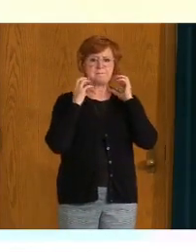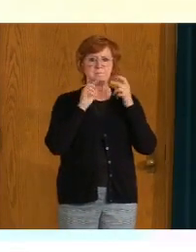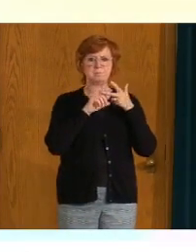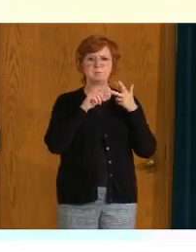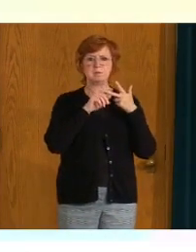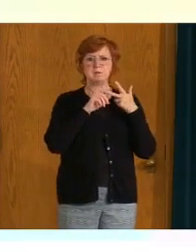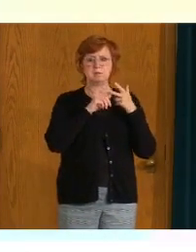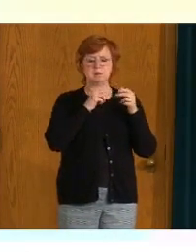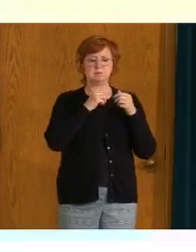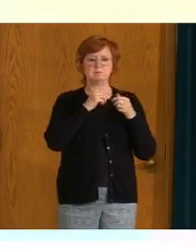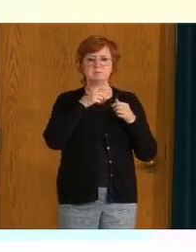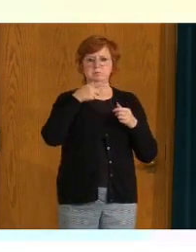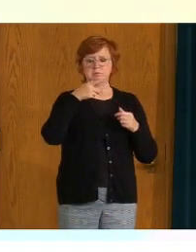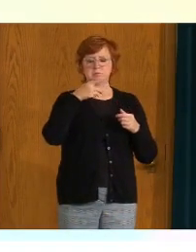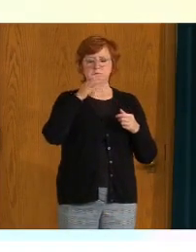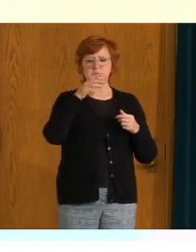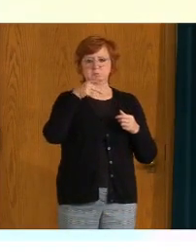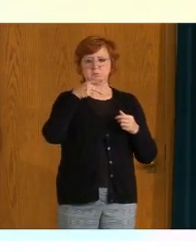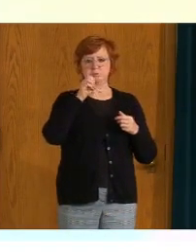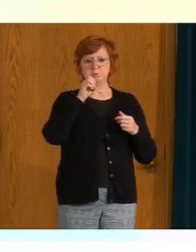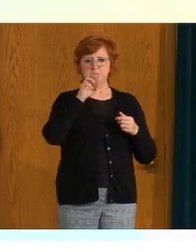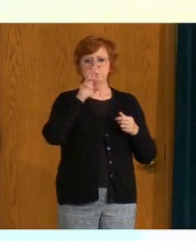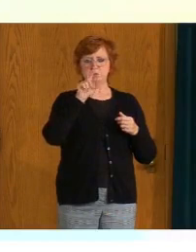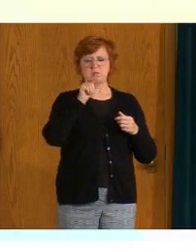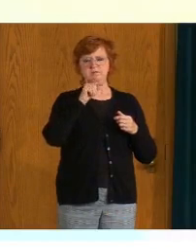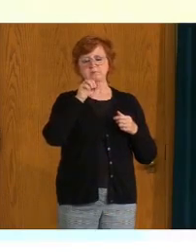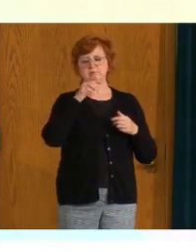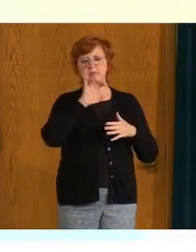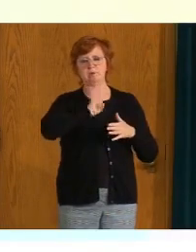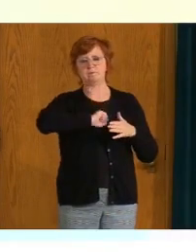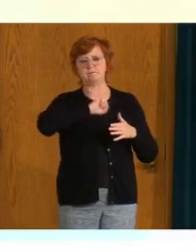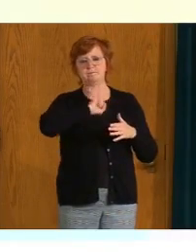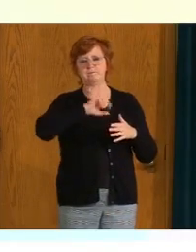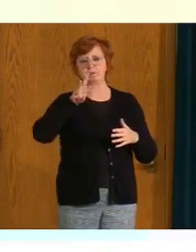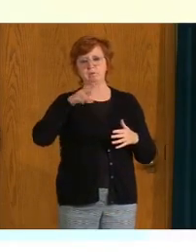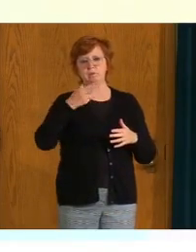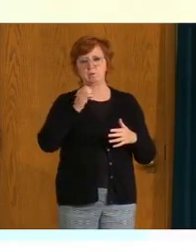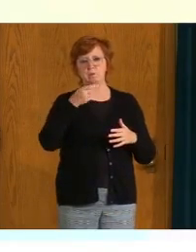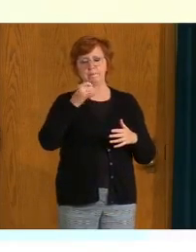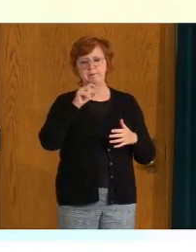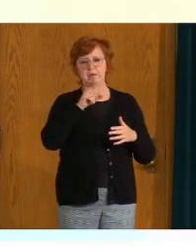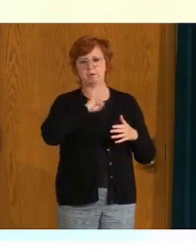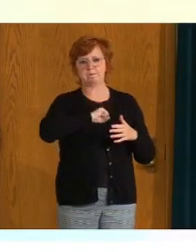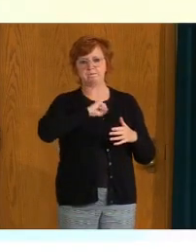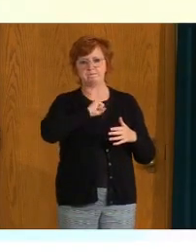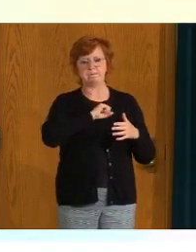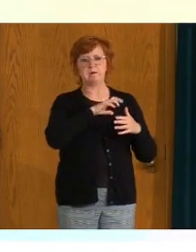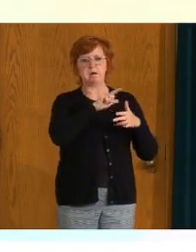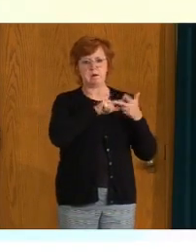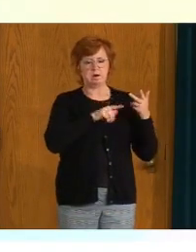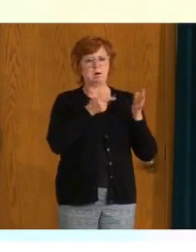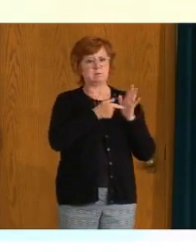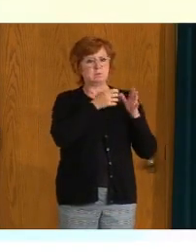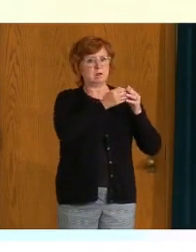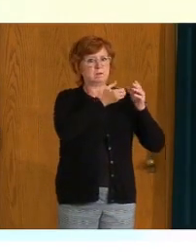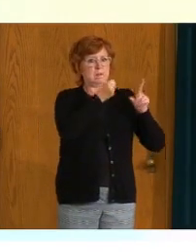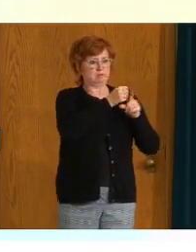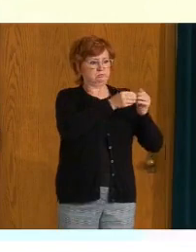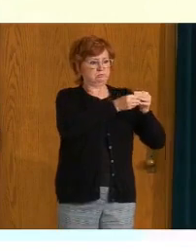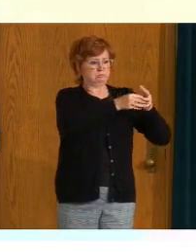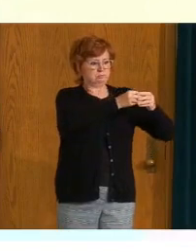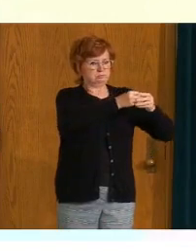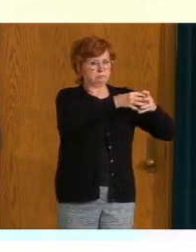other partners, where, if you are unvaccinated, unfortunately, you are excluded from school or other settings until such time that the outbreak is